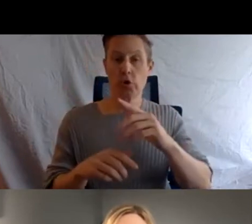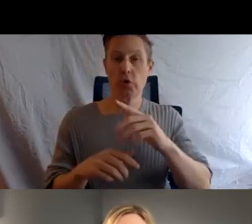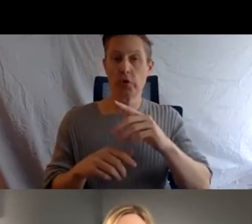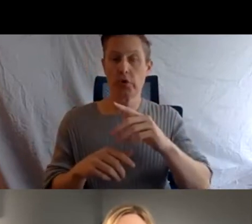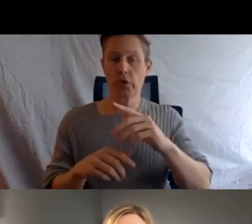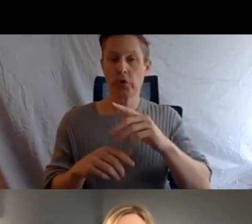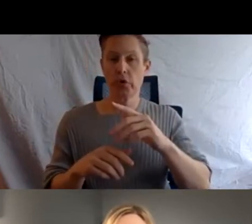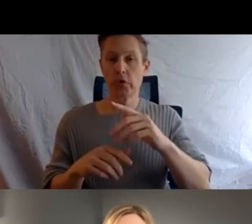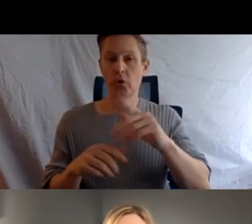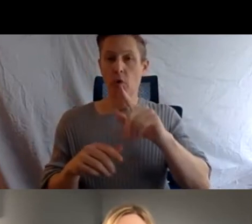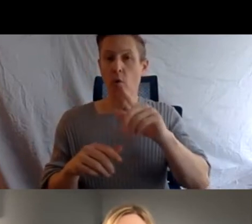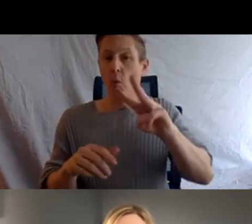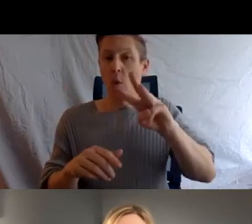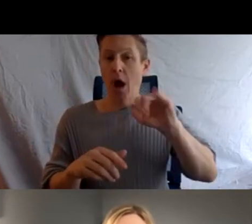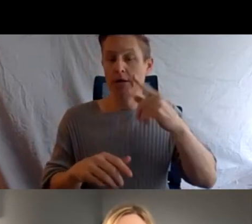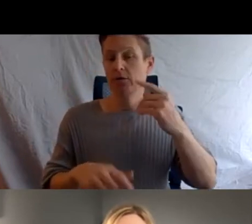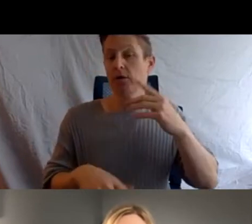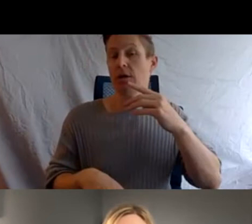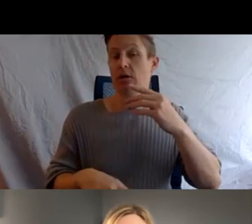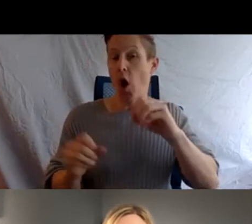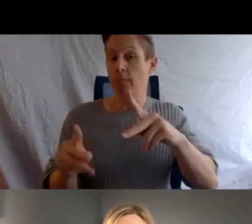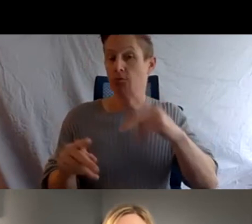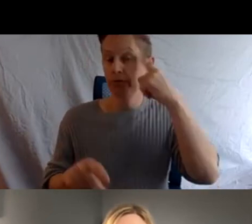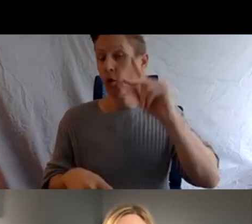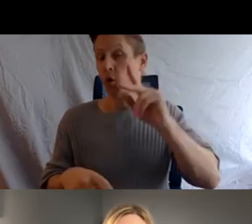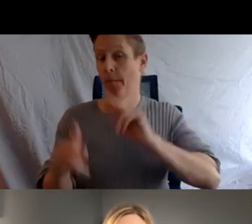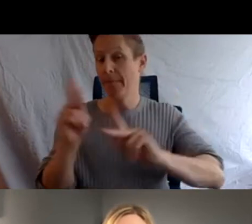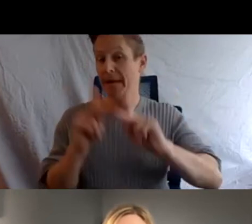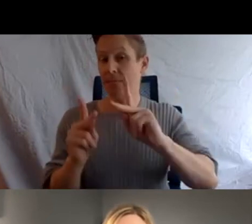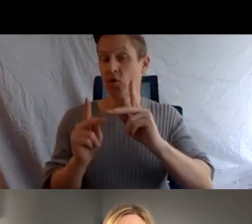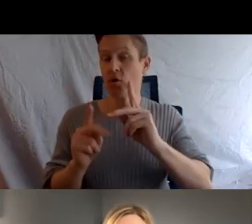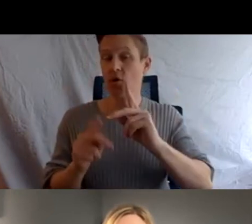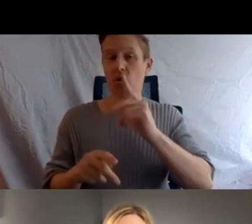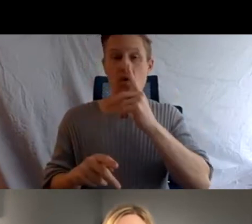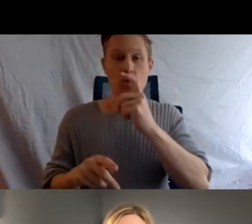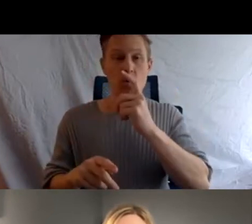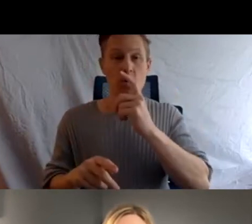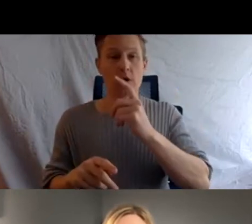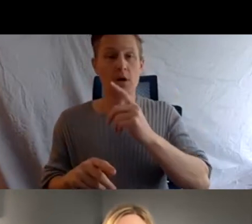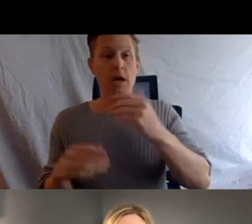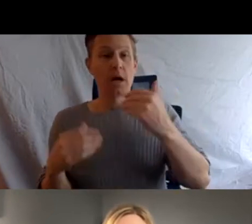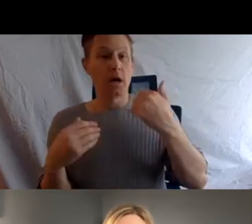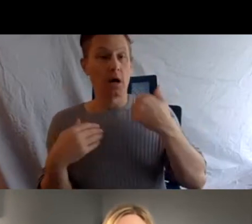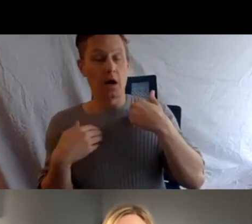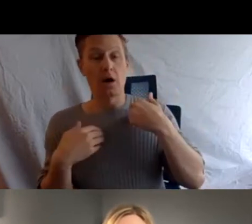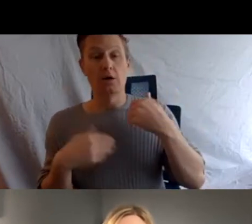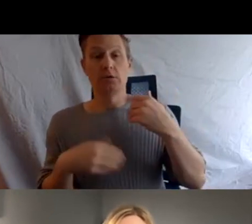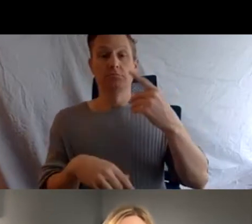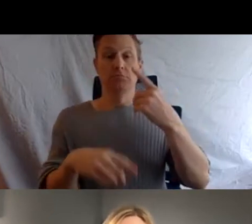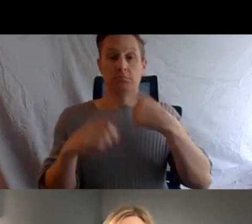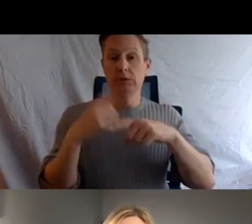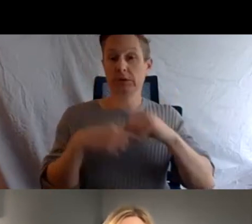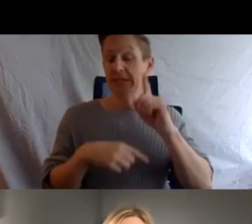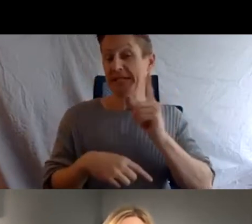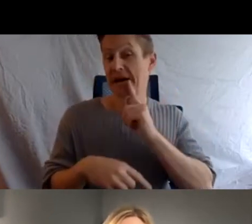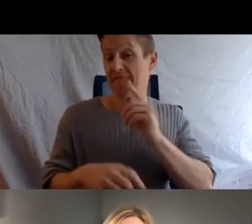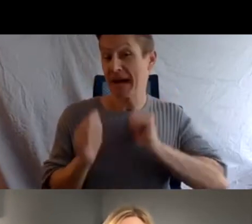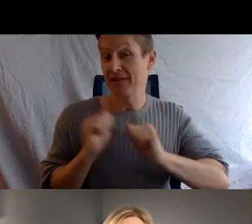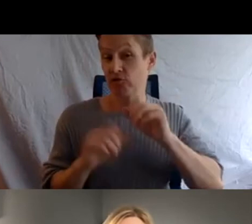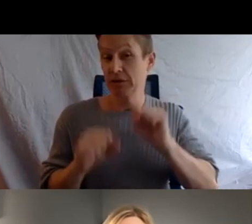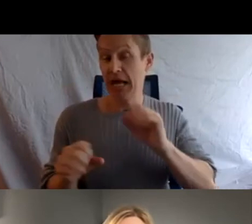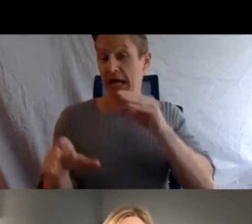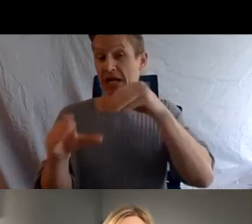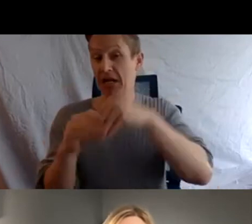or folks who use ASL to work as voice actors. Yeah, so I wanted to say that because we had a question of someone that asked about